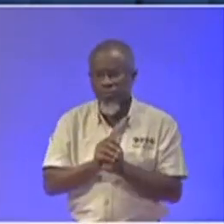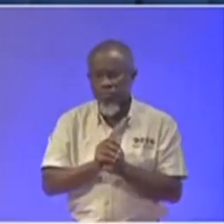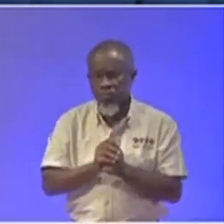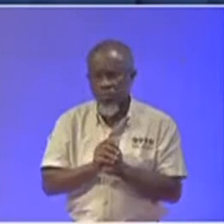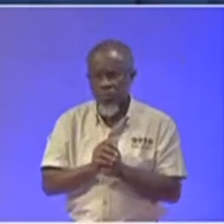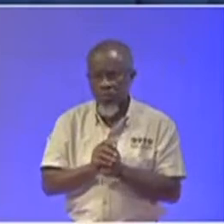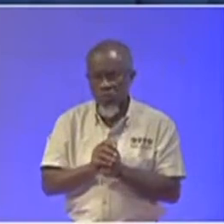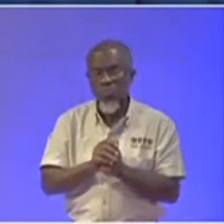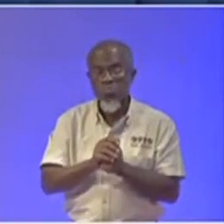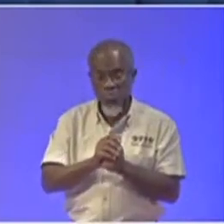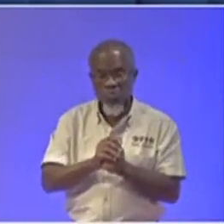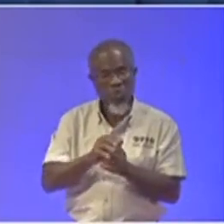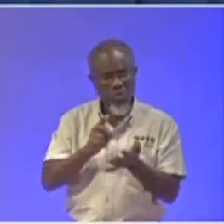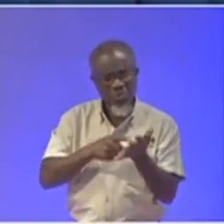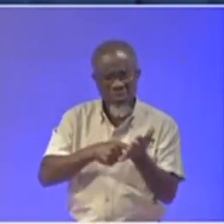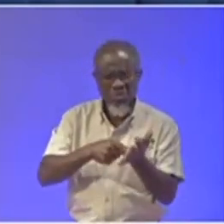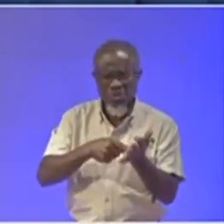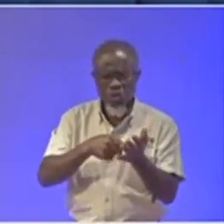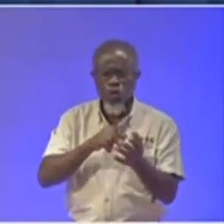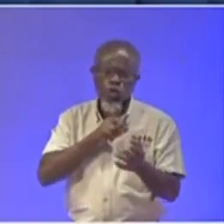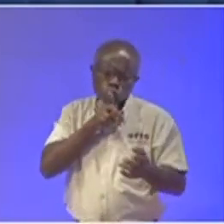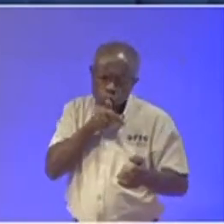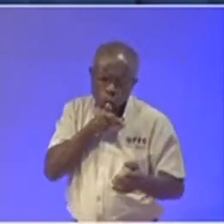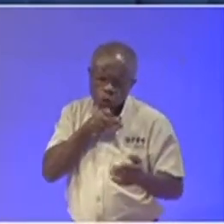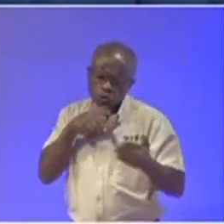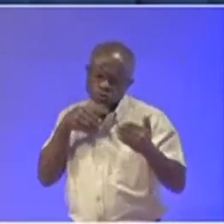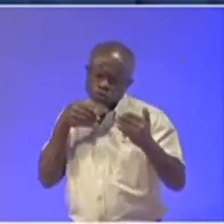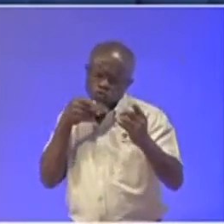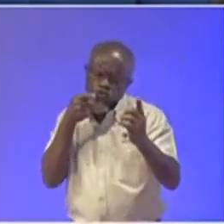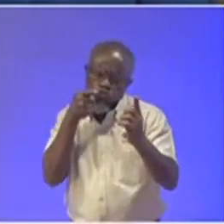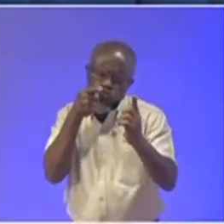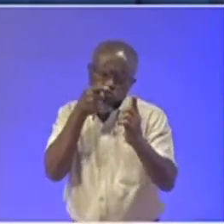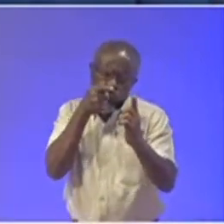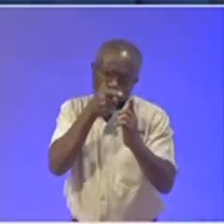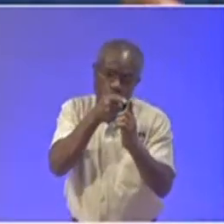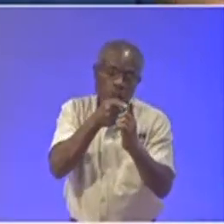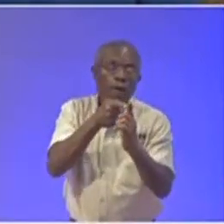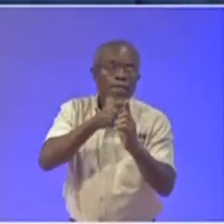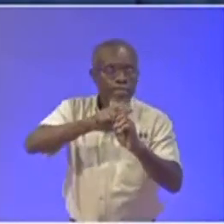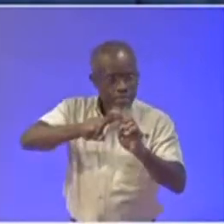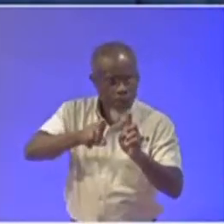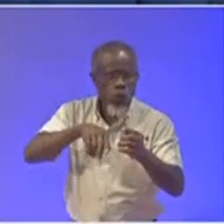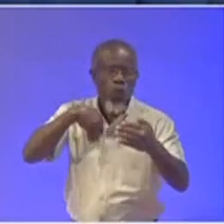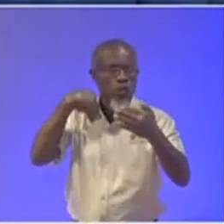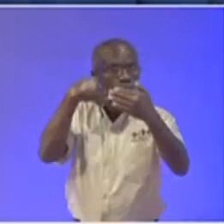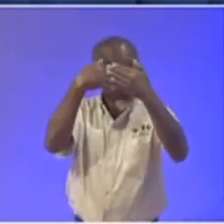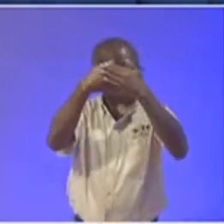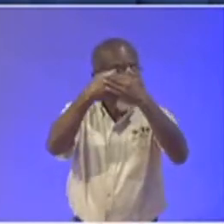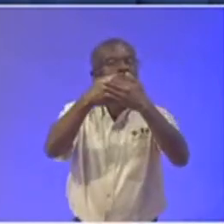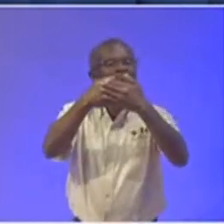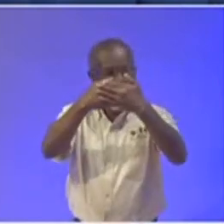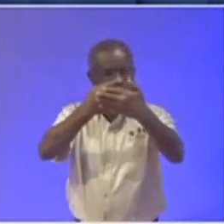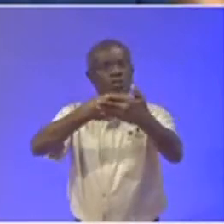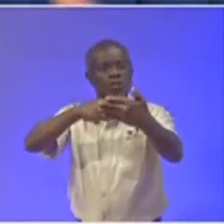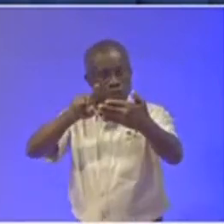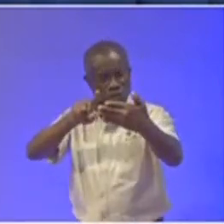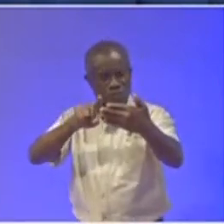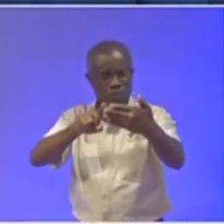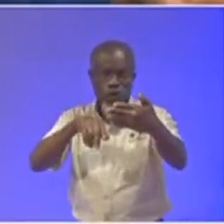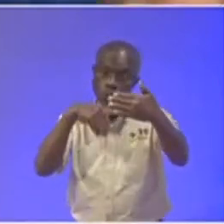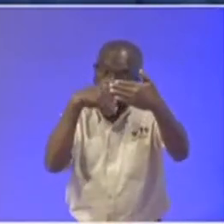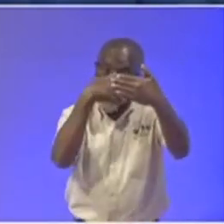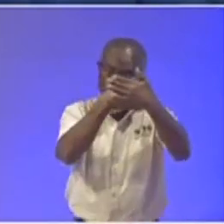it attainable? But with the IEP, your plans, you can check them off. If you accomplish this, and you can see the